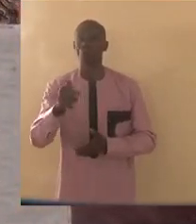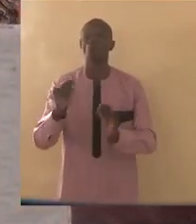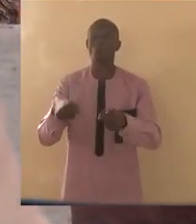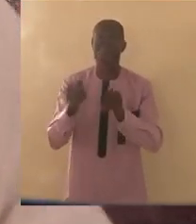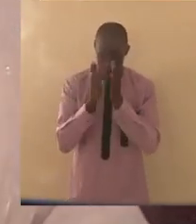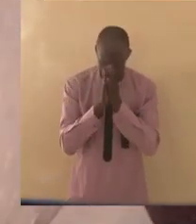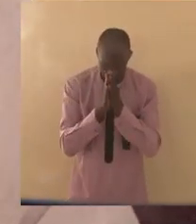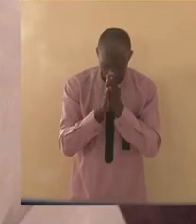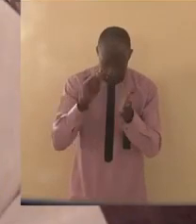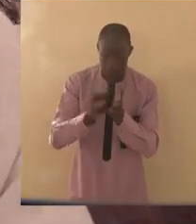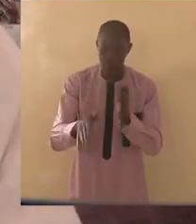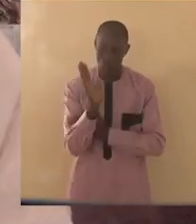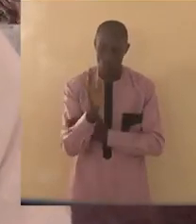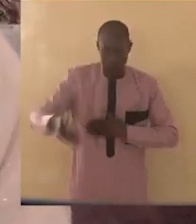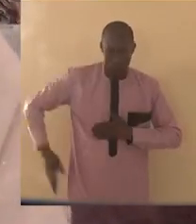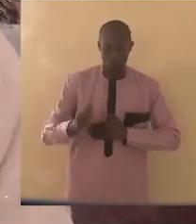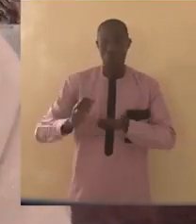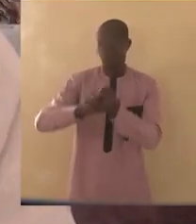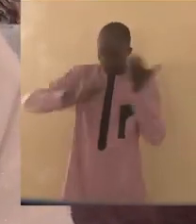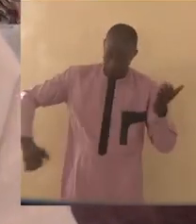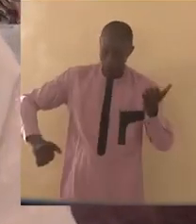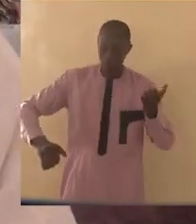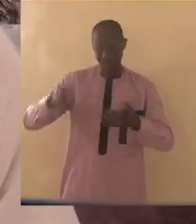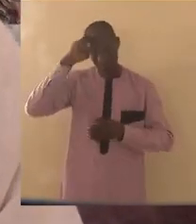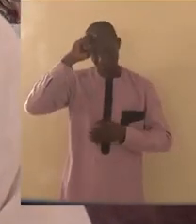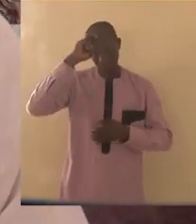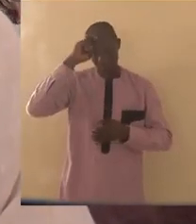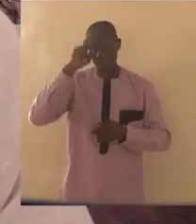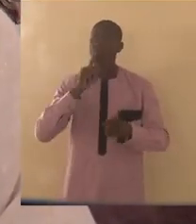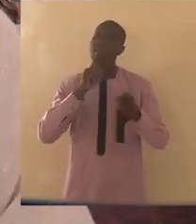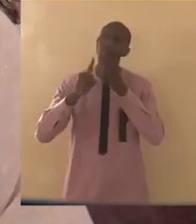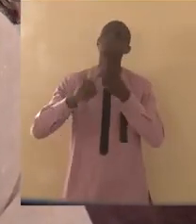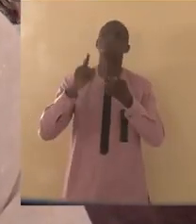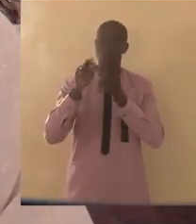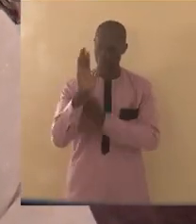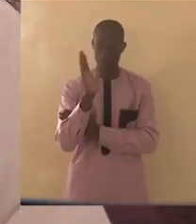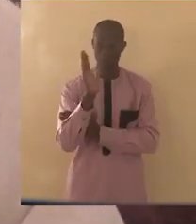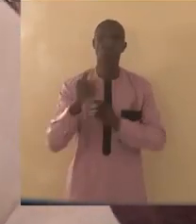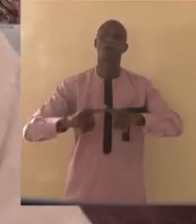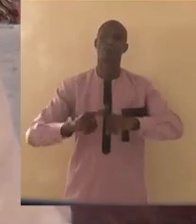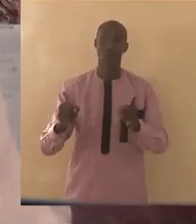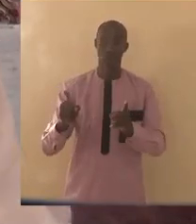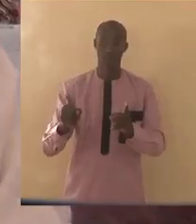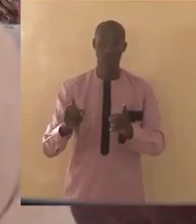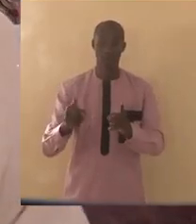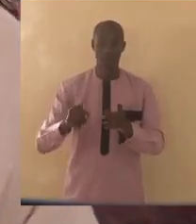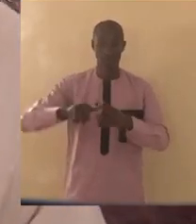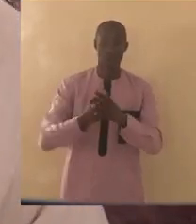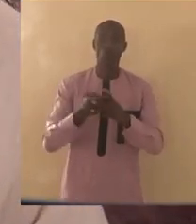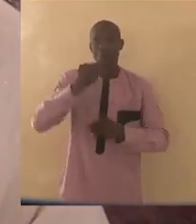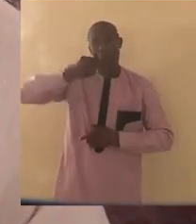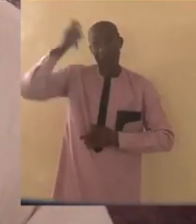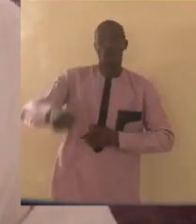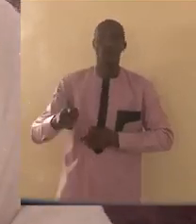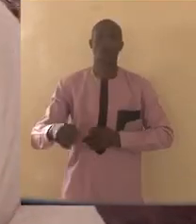You can pray that God should take the devil away from you. That's who are you talking to? But if you are going to begin to